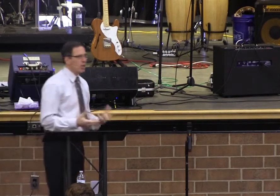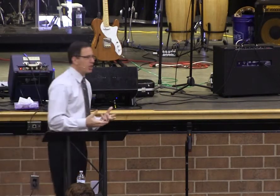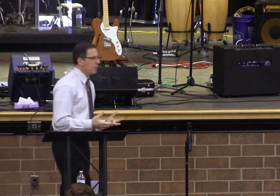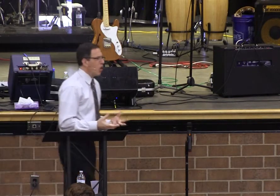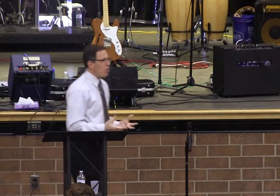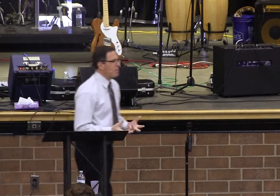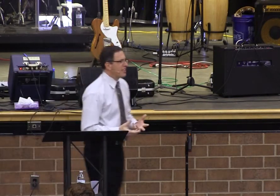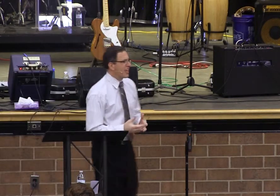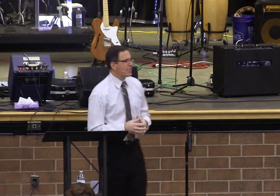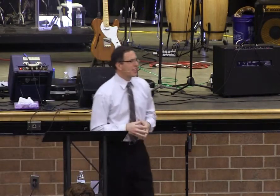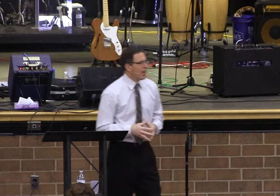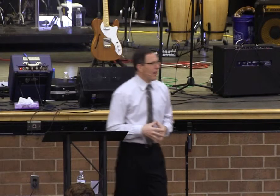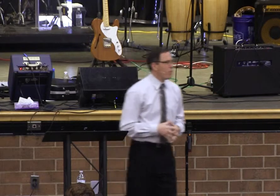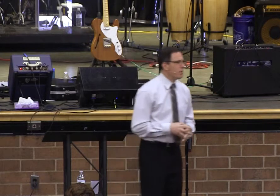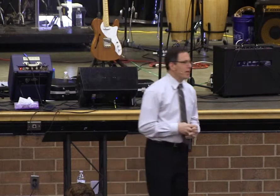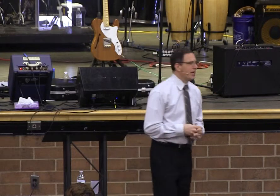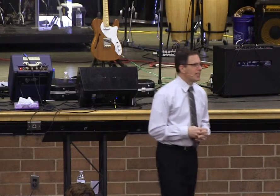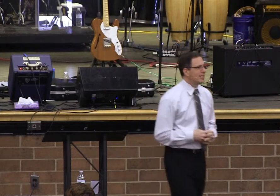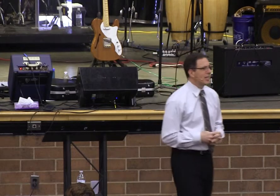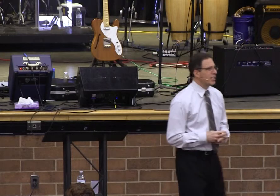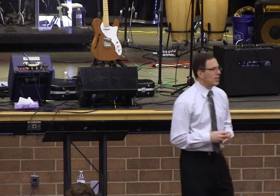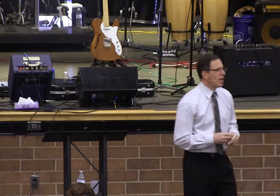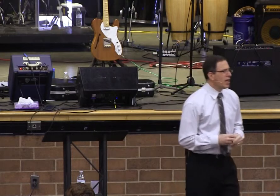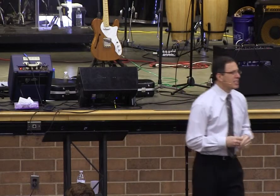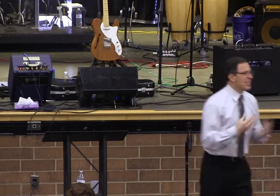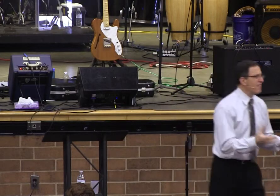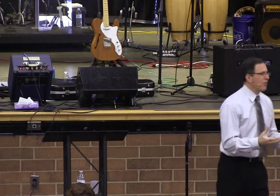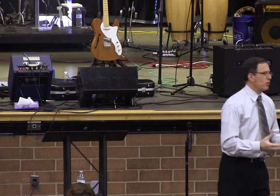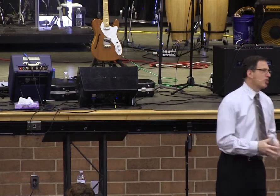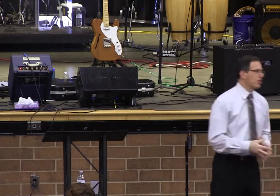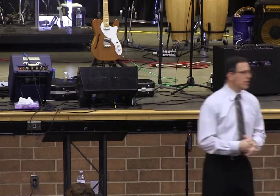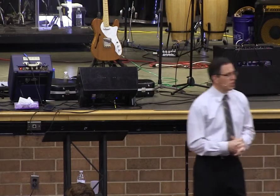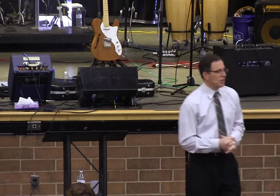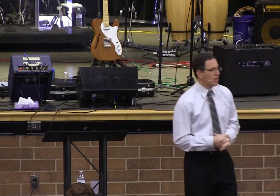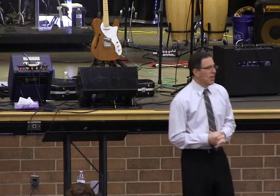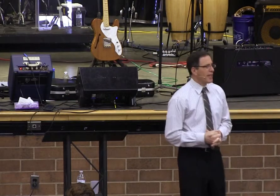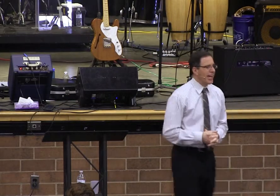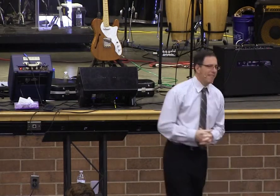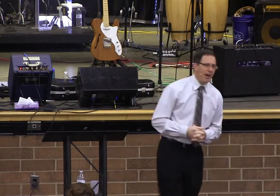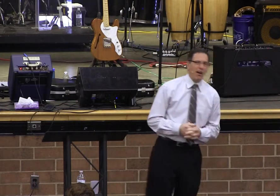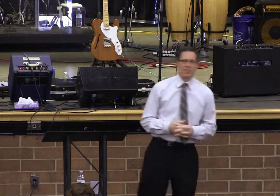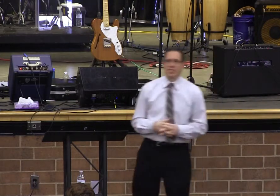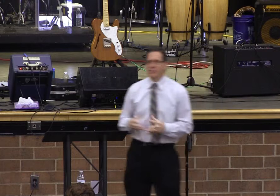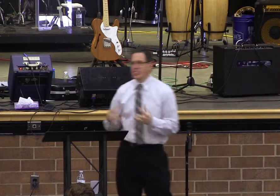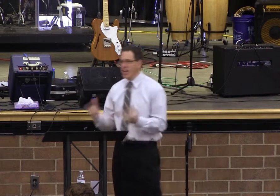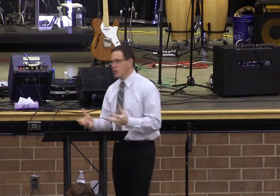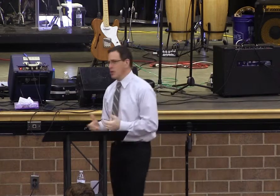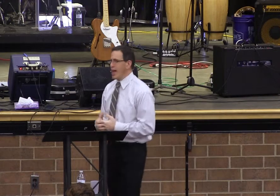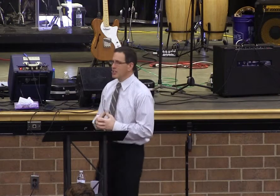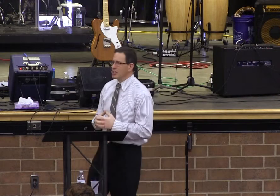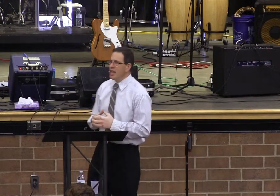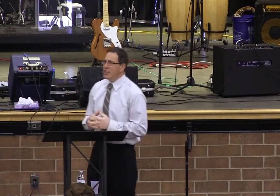of their worship would be things that would be considered sinful to Christians they involved in different